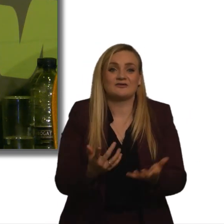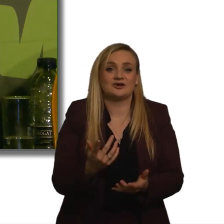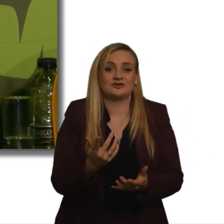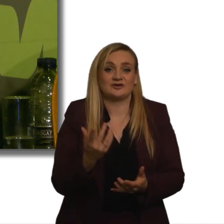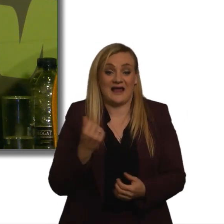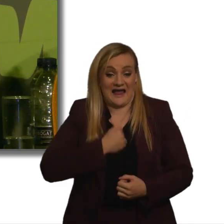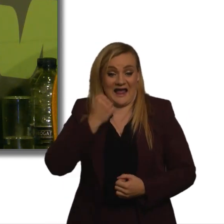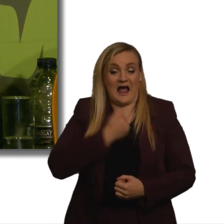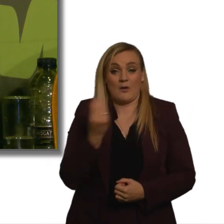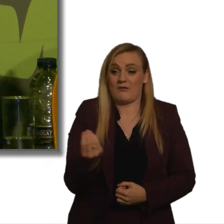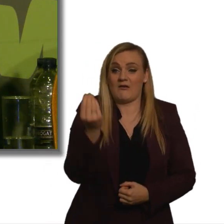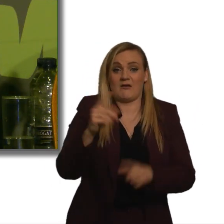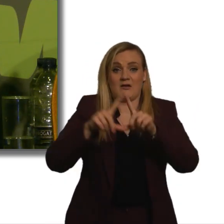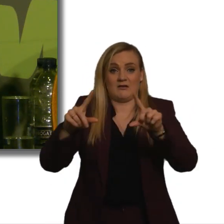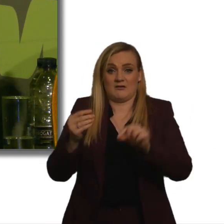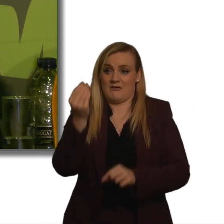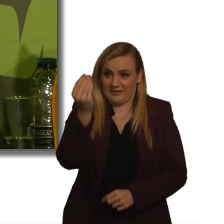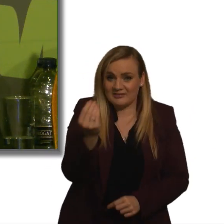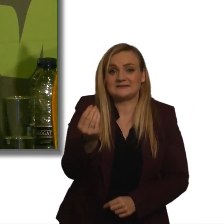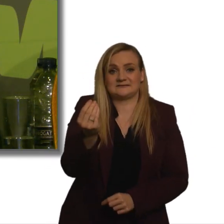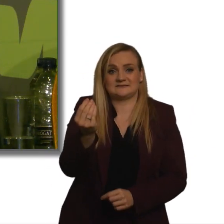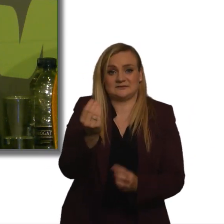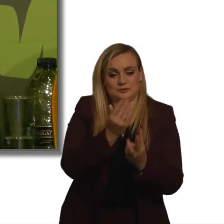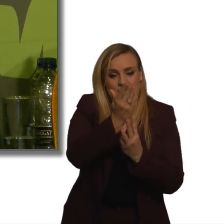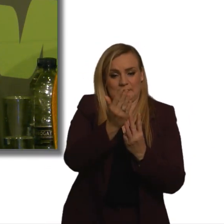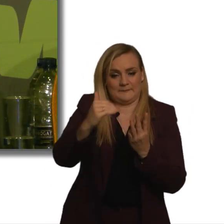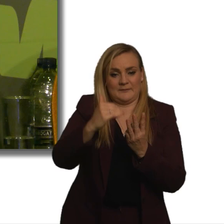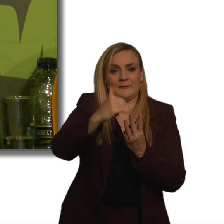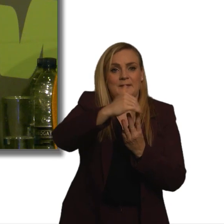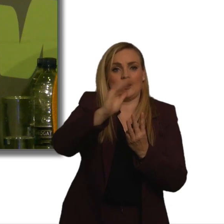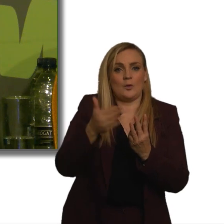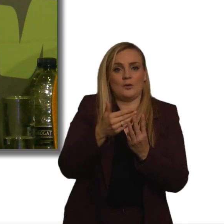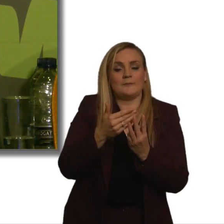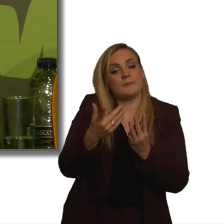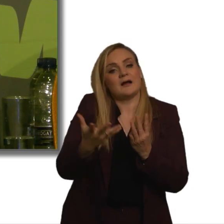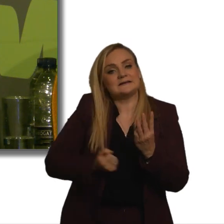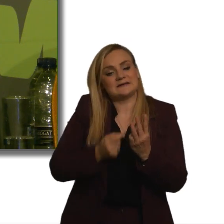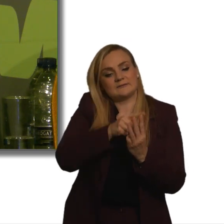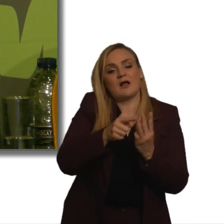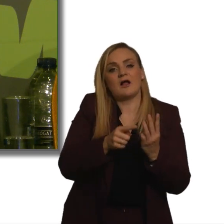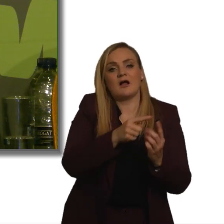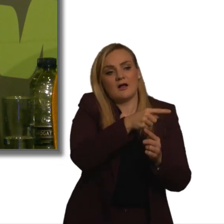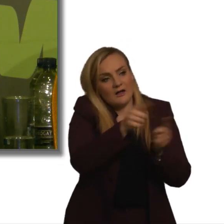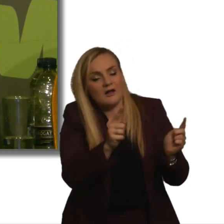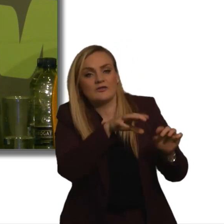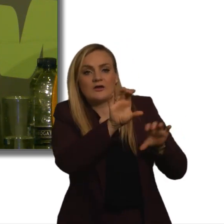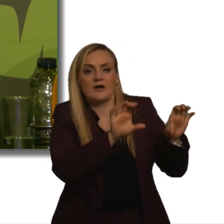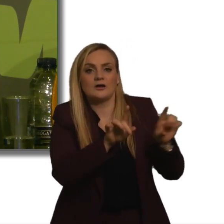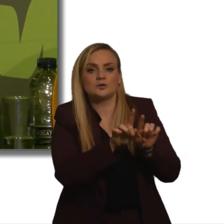take our card, absolutely, but we must also accept the other cards too. And there